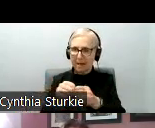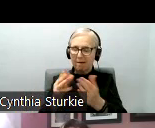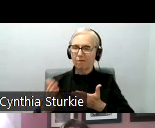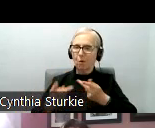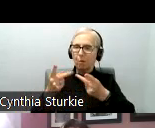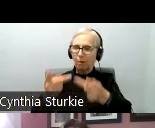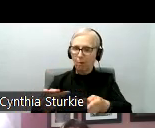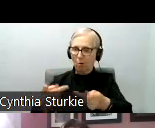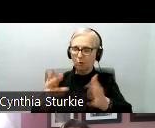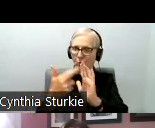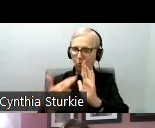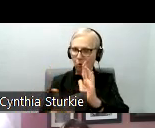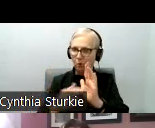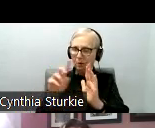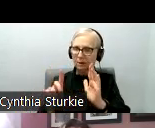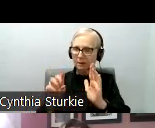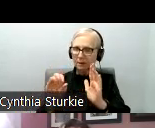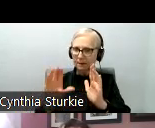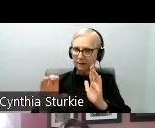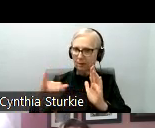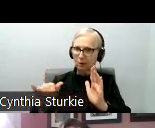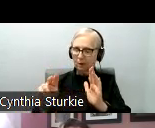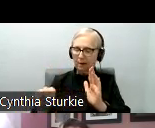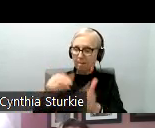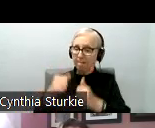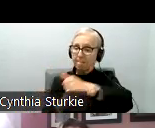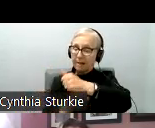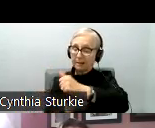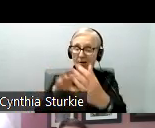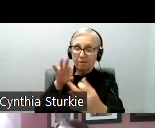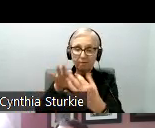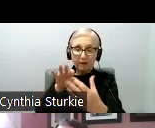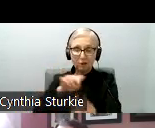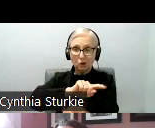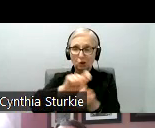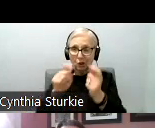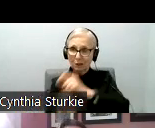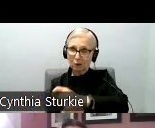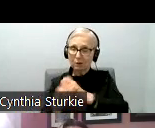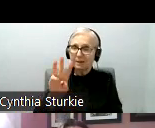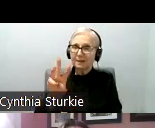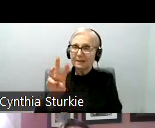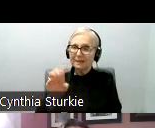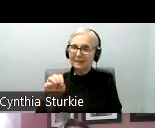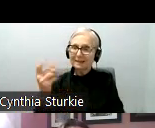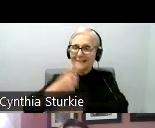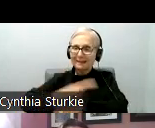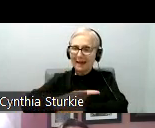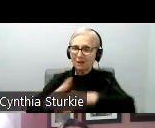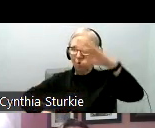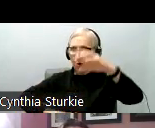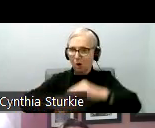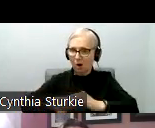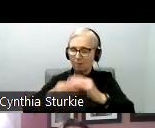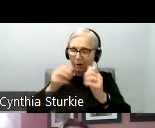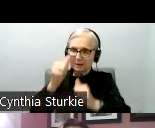December and January. And based off of stakeholder feedback, we changed that timeline to 60 days for the comprehensive assessment to